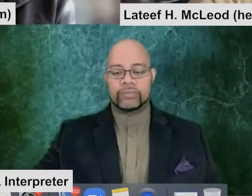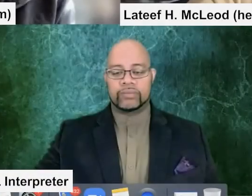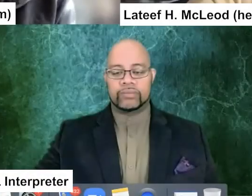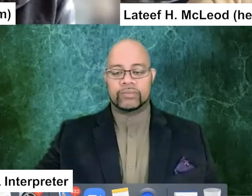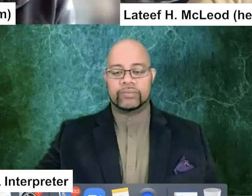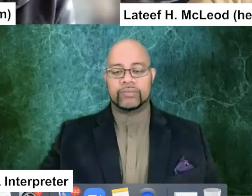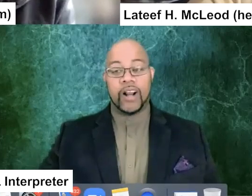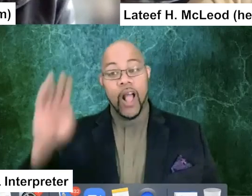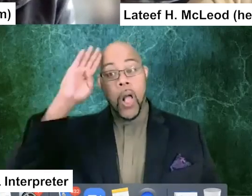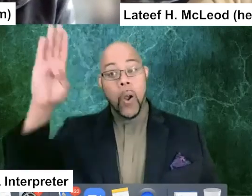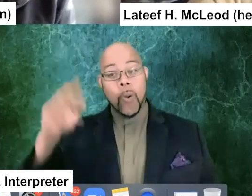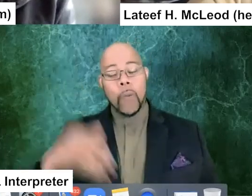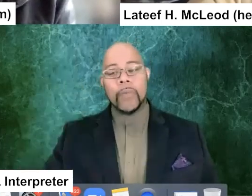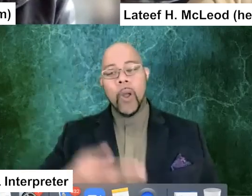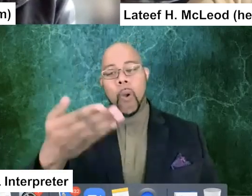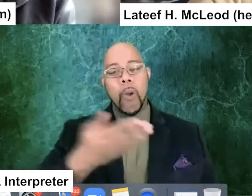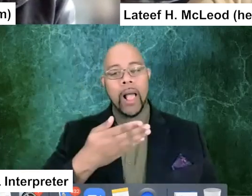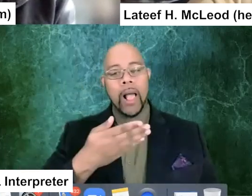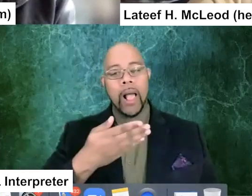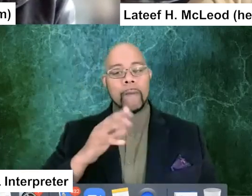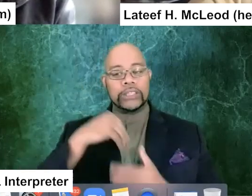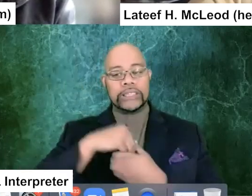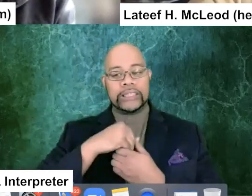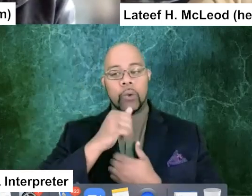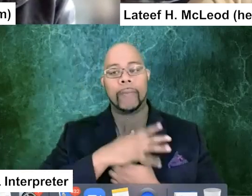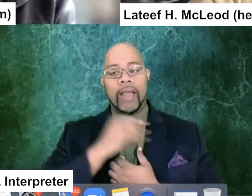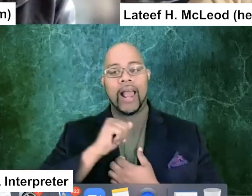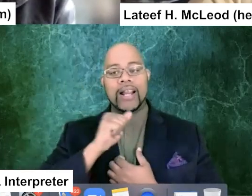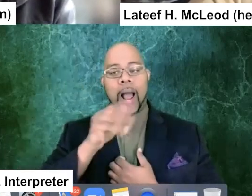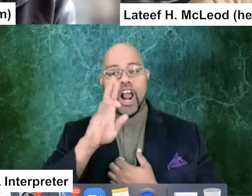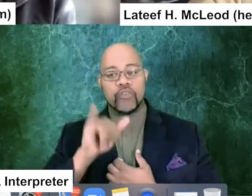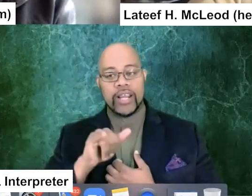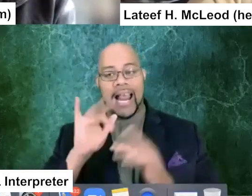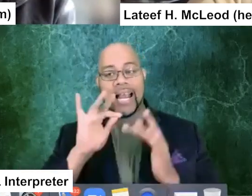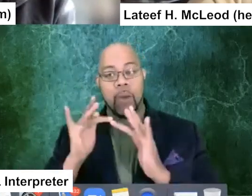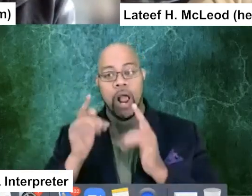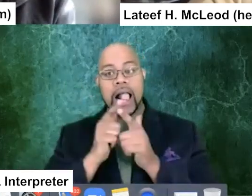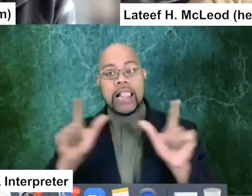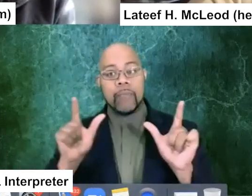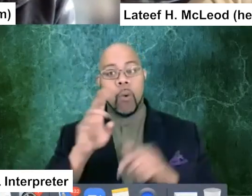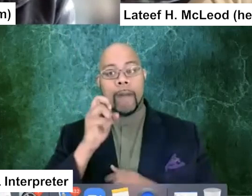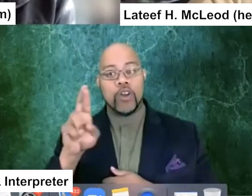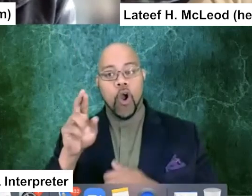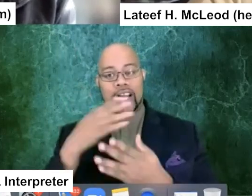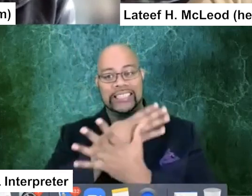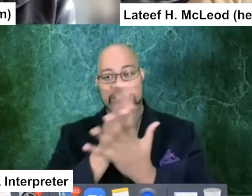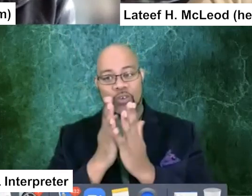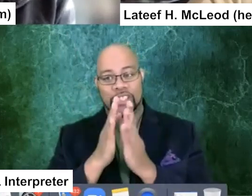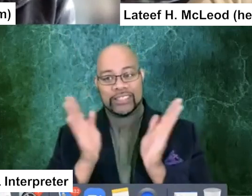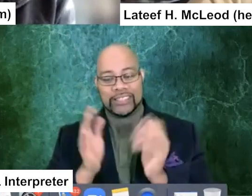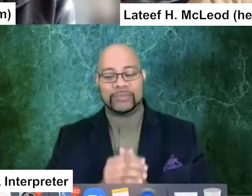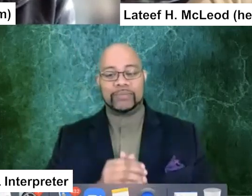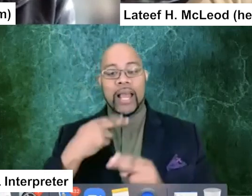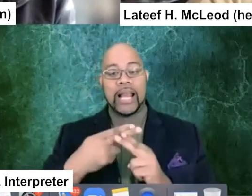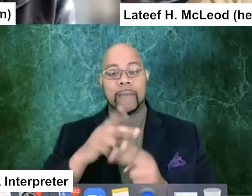Hello, and welcome to the Autistic Woman and Non-Binary Network's Liberating Webinar Series. My